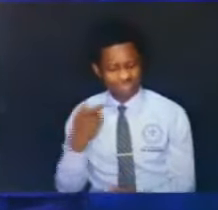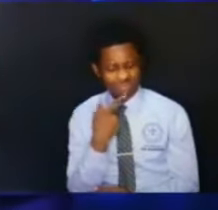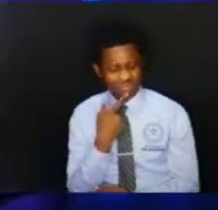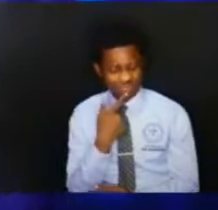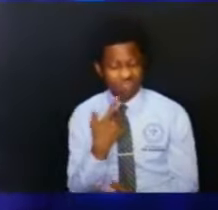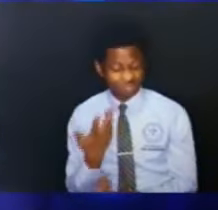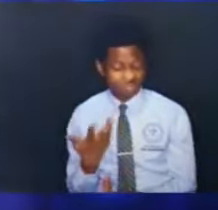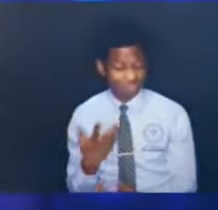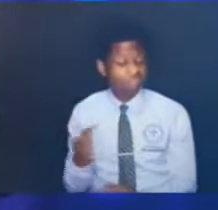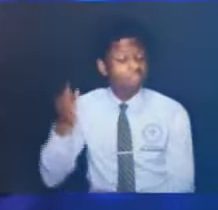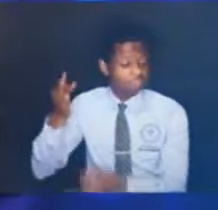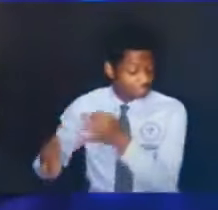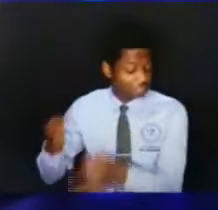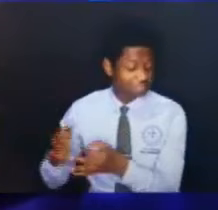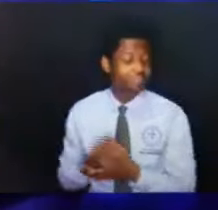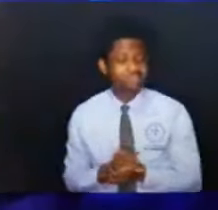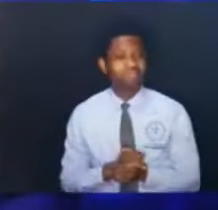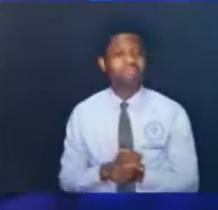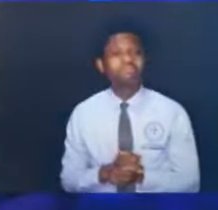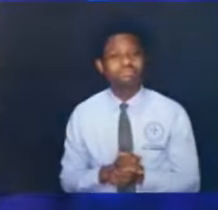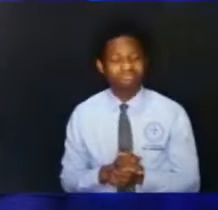he he himself he knows that